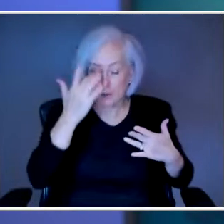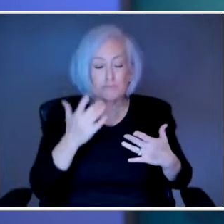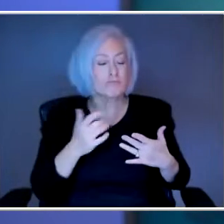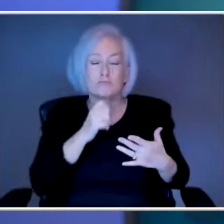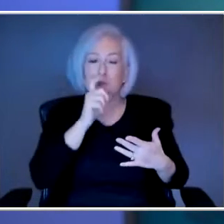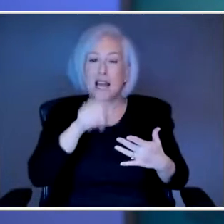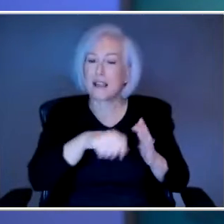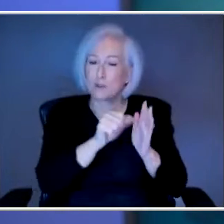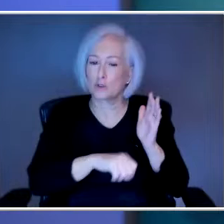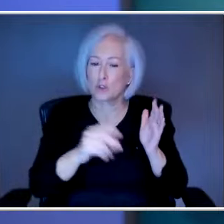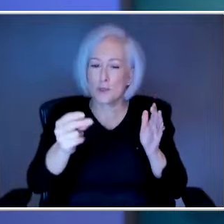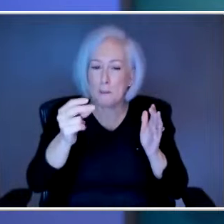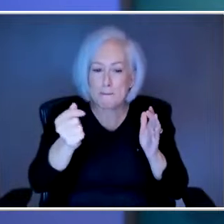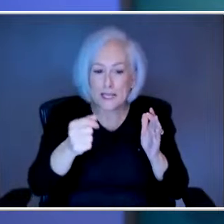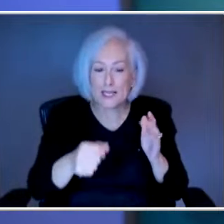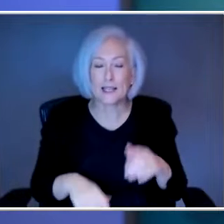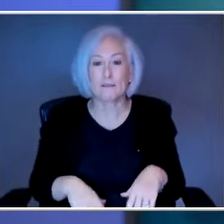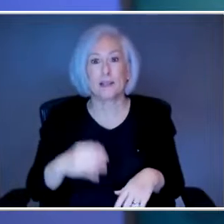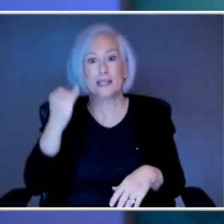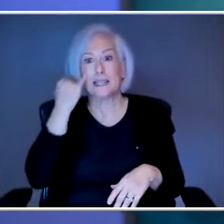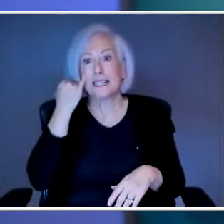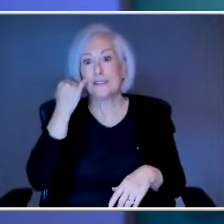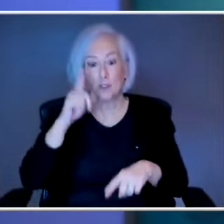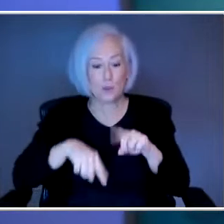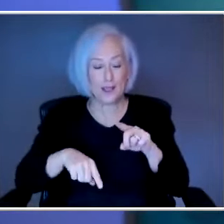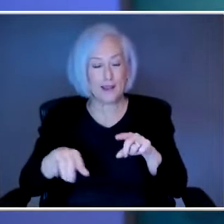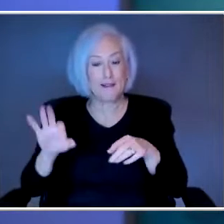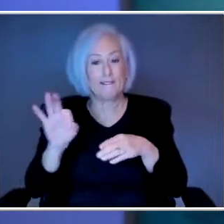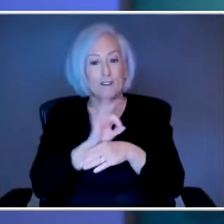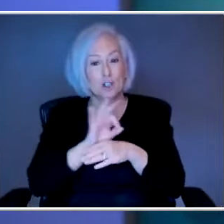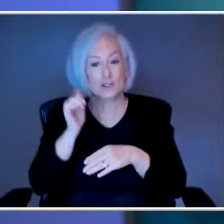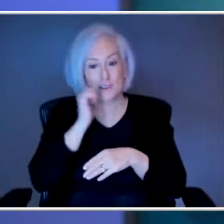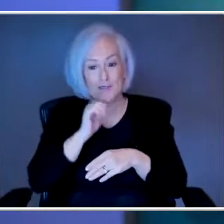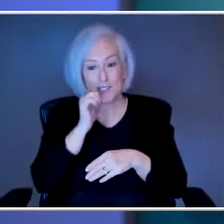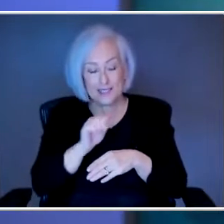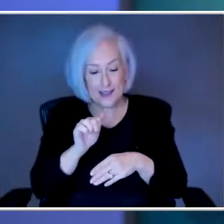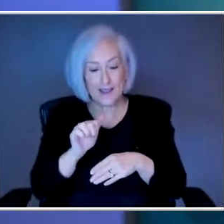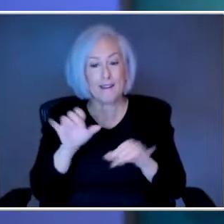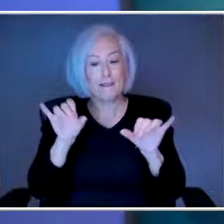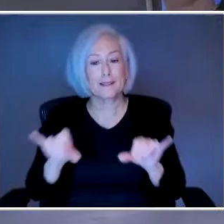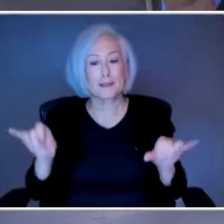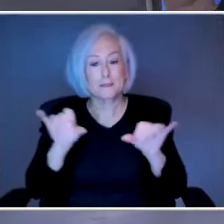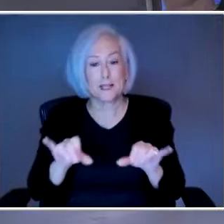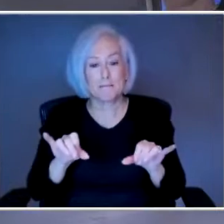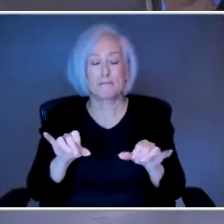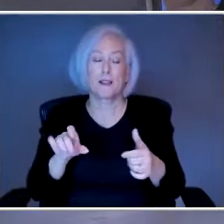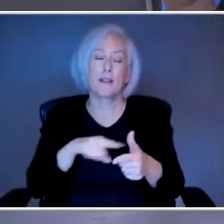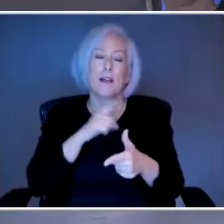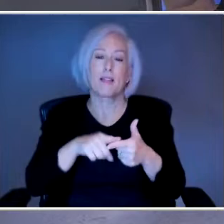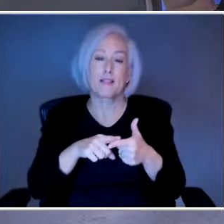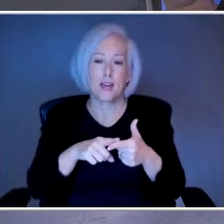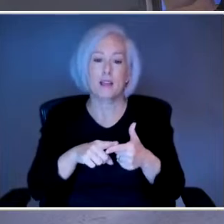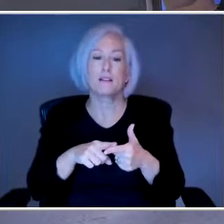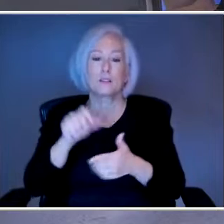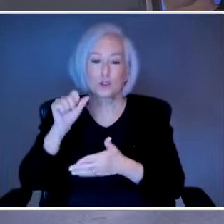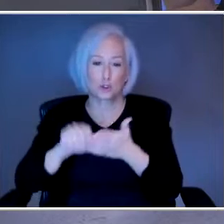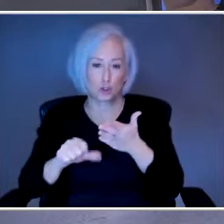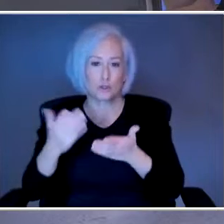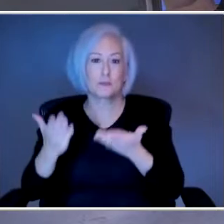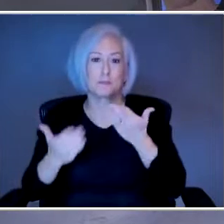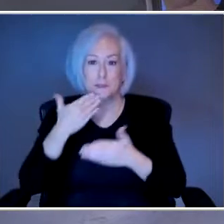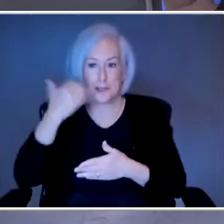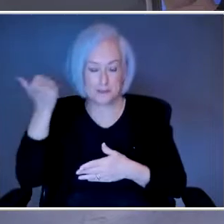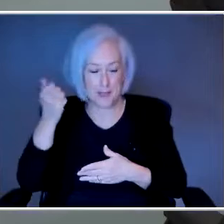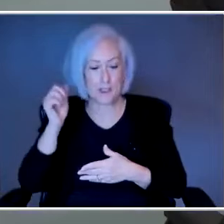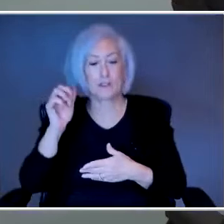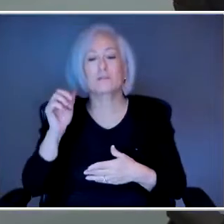from your sleep, it's making a difference in your life, then doing a surgery is probably a great time to do that. And you recently started using a new surgical technique, and